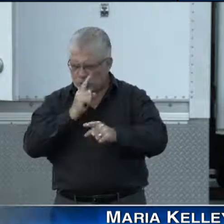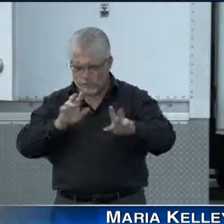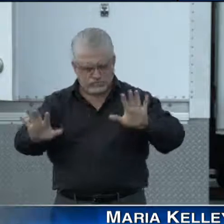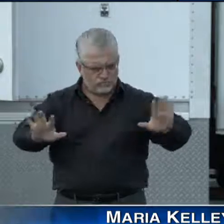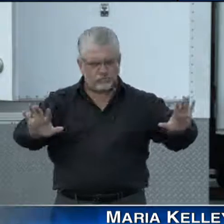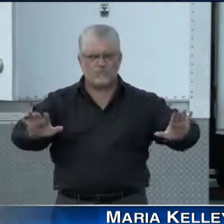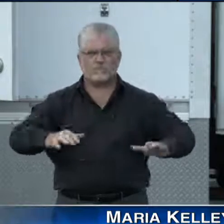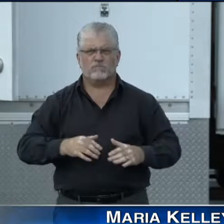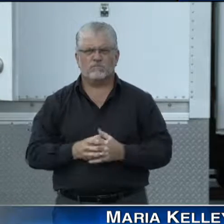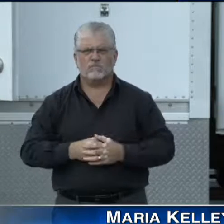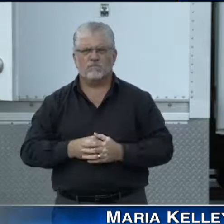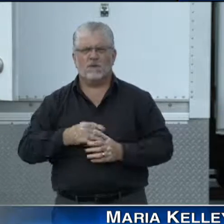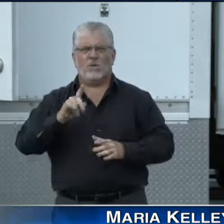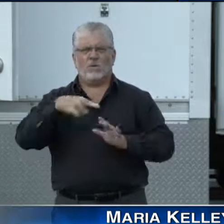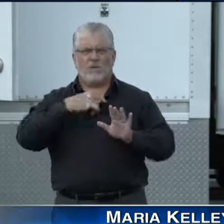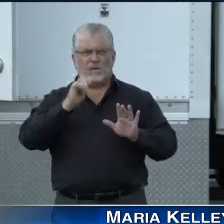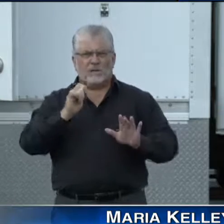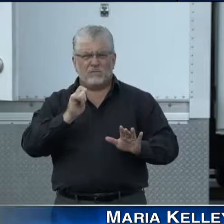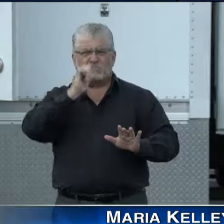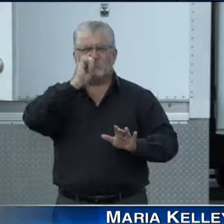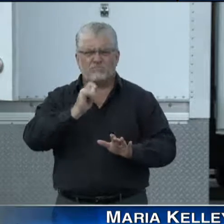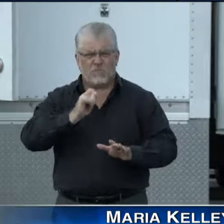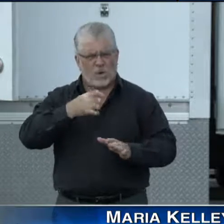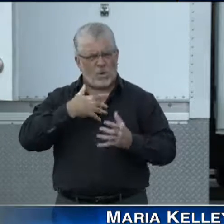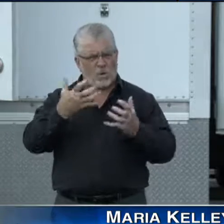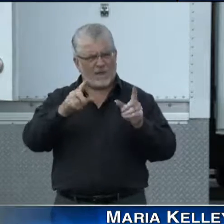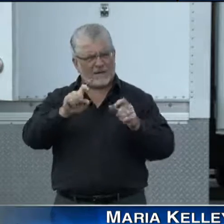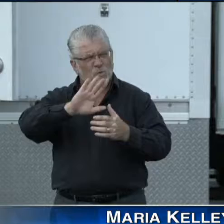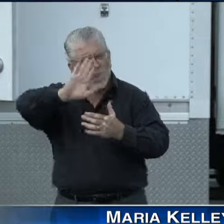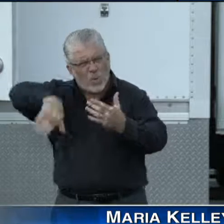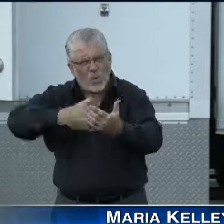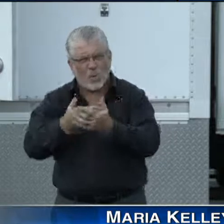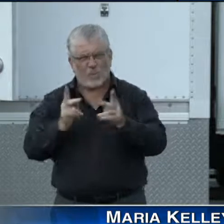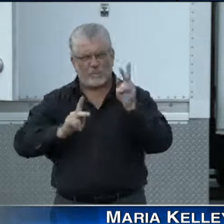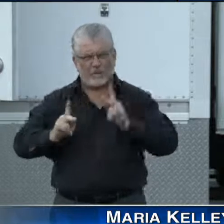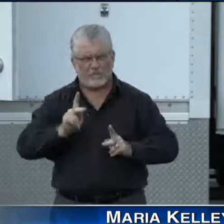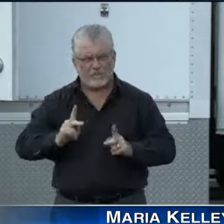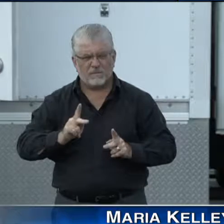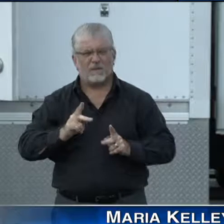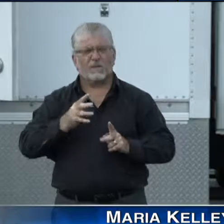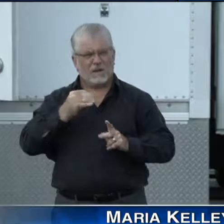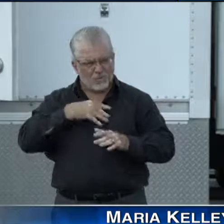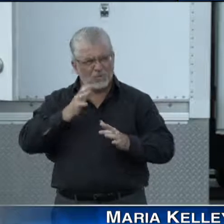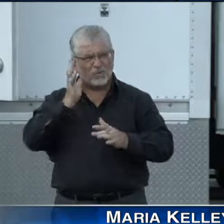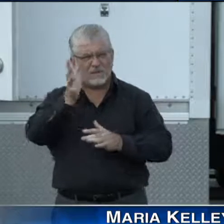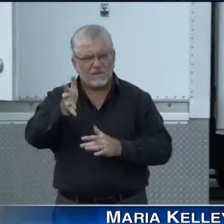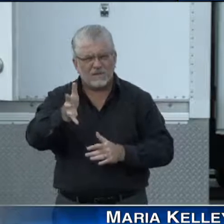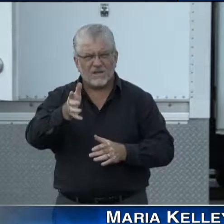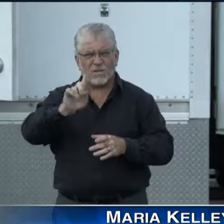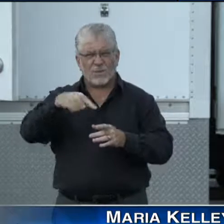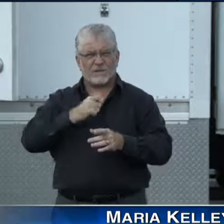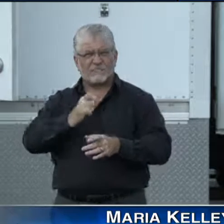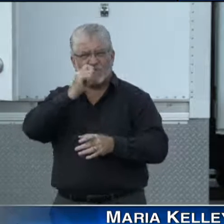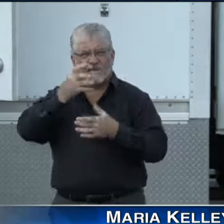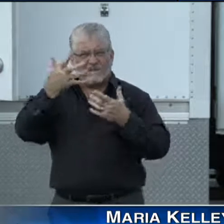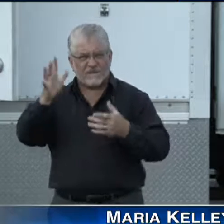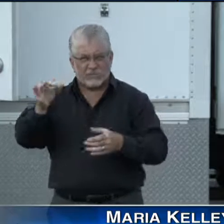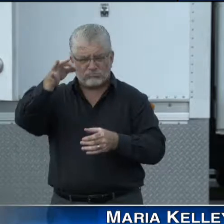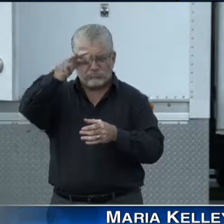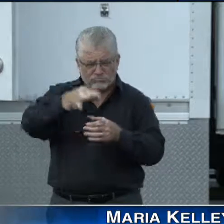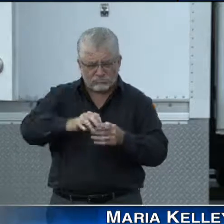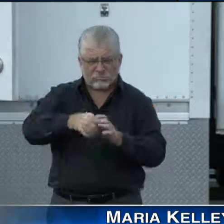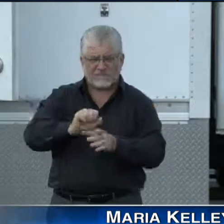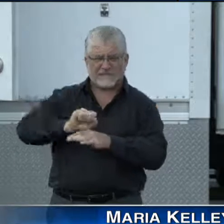obtained from all who wish to be tested and then delivered by courier to the Pennsylvania Department of